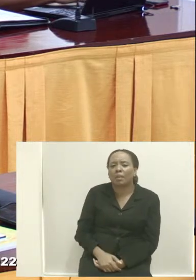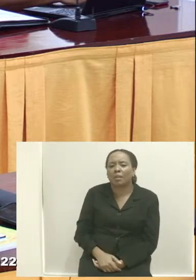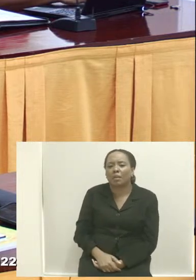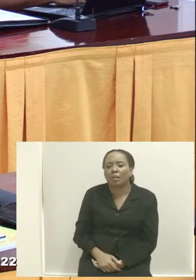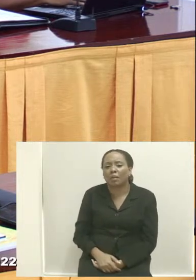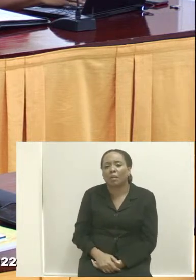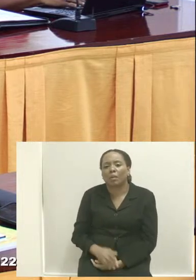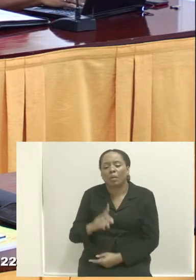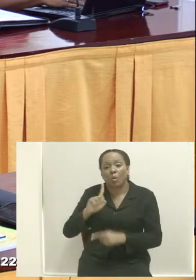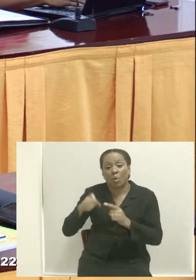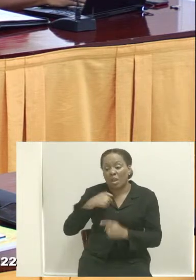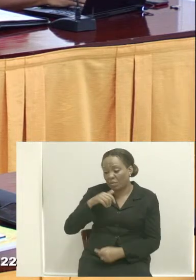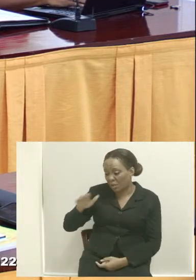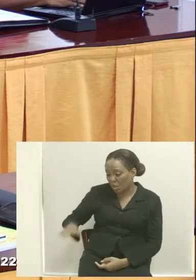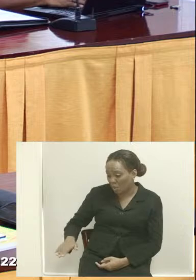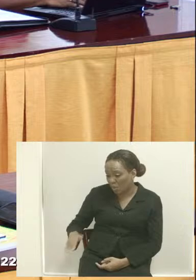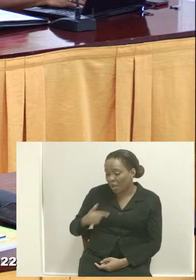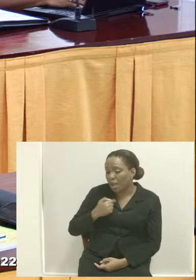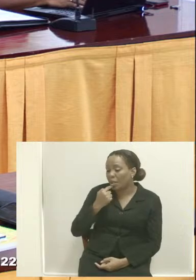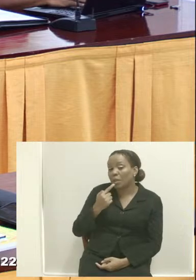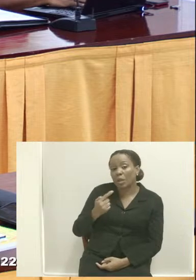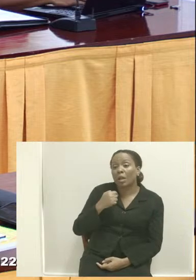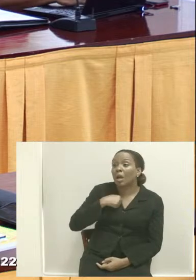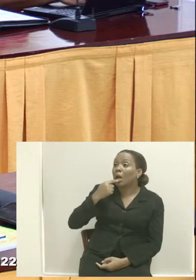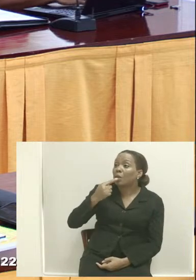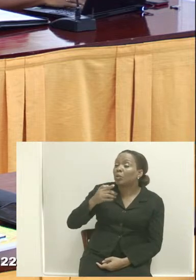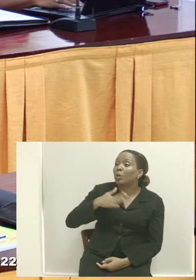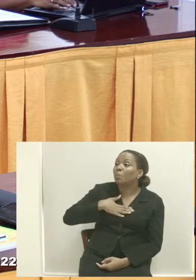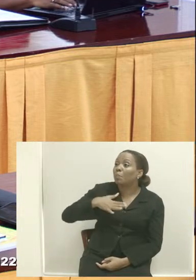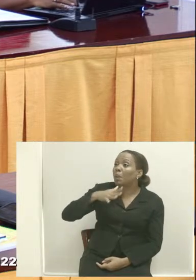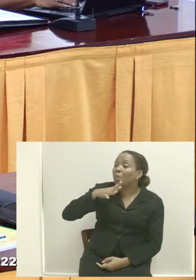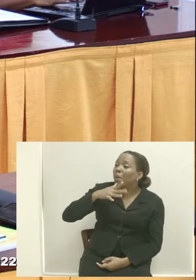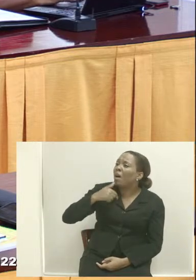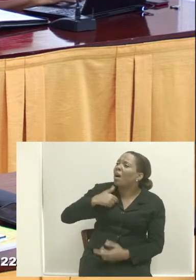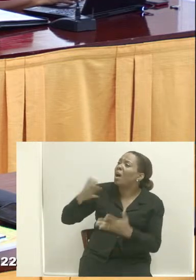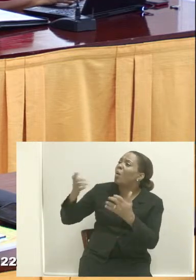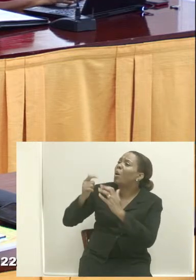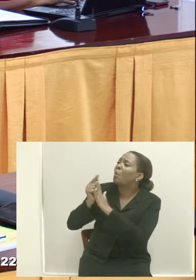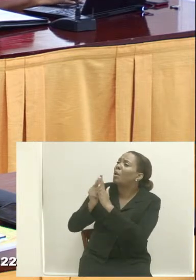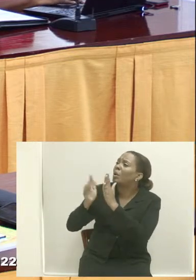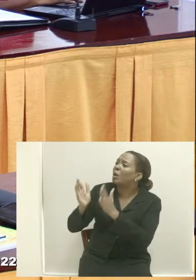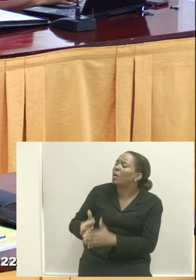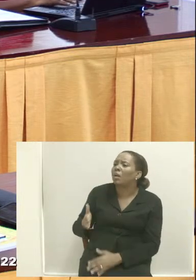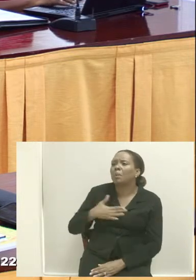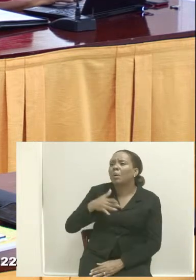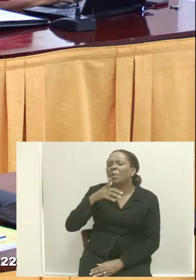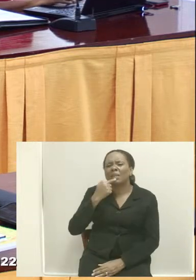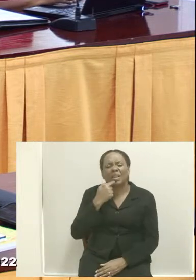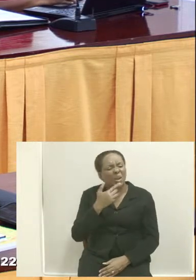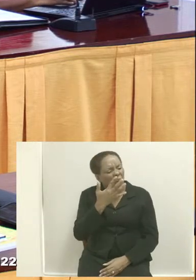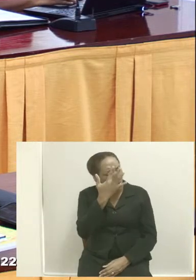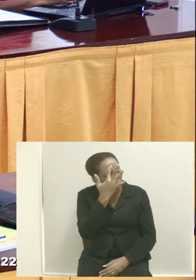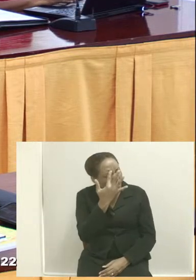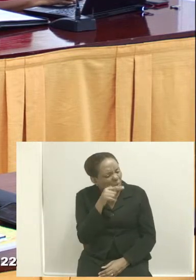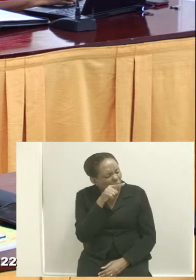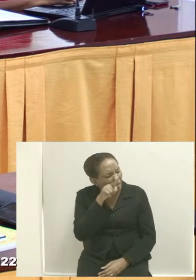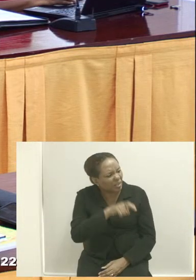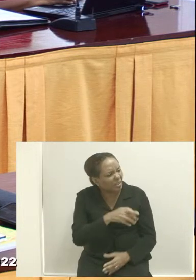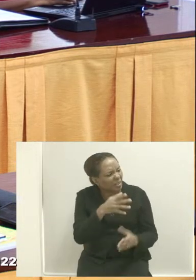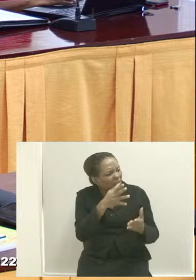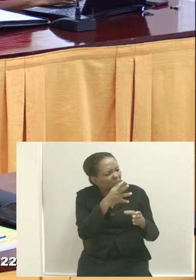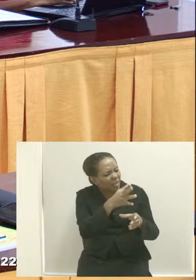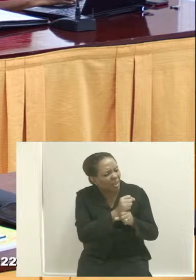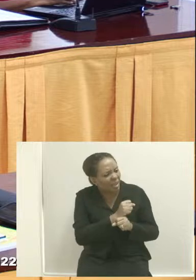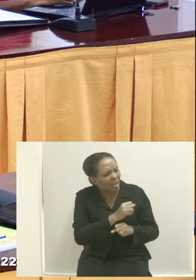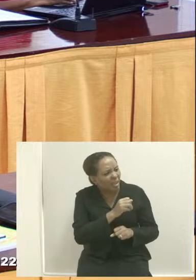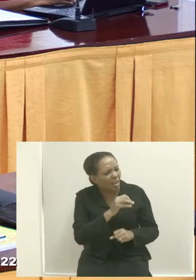not try to get a job in government first? And I, being rebellious as I always was, said,